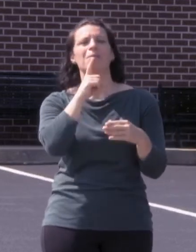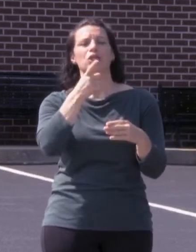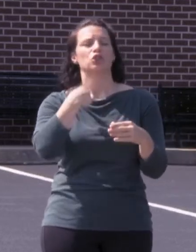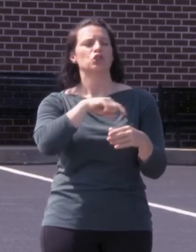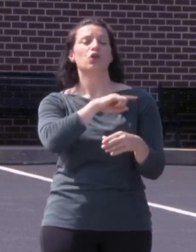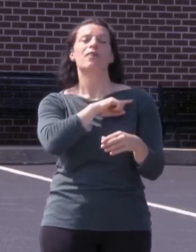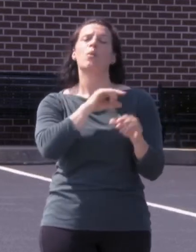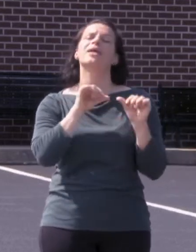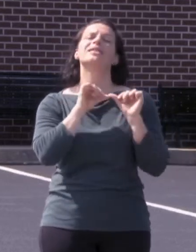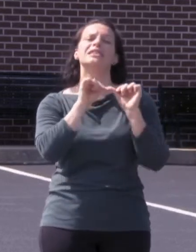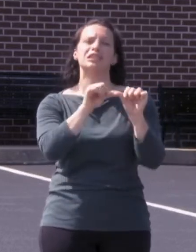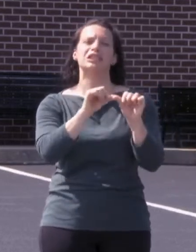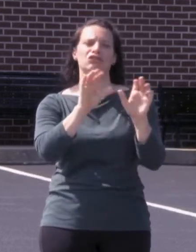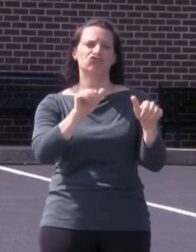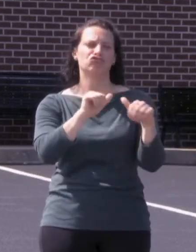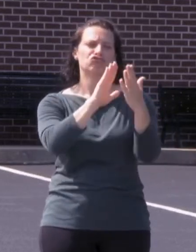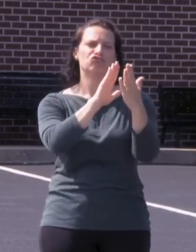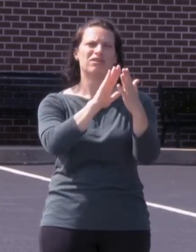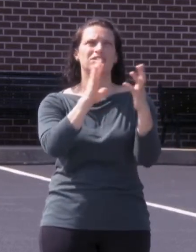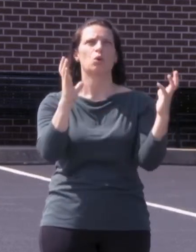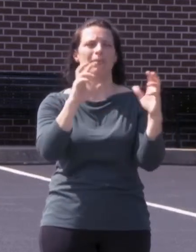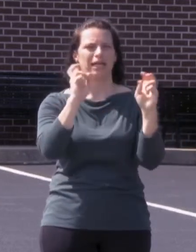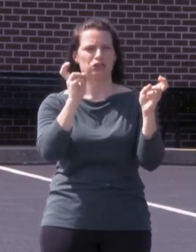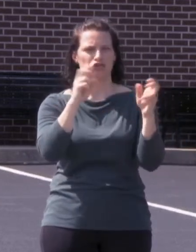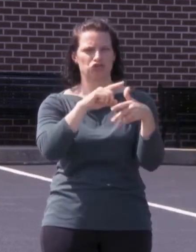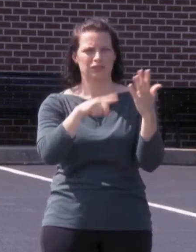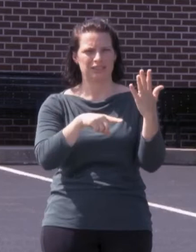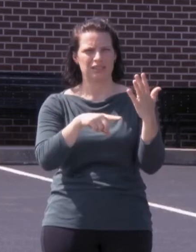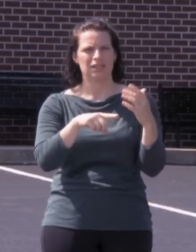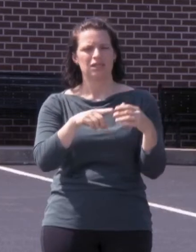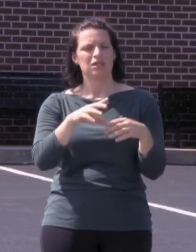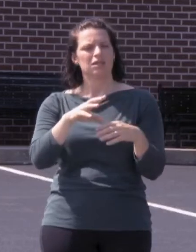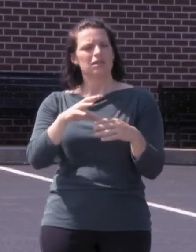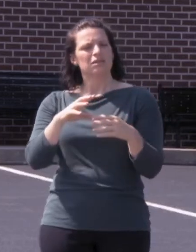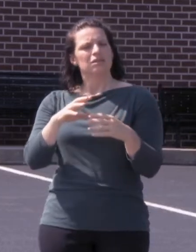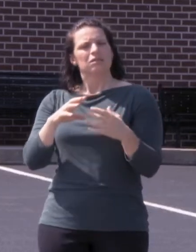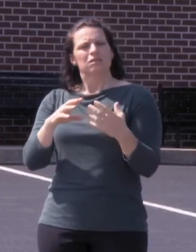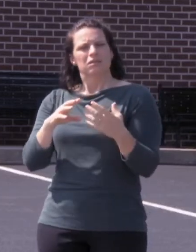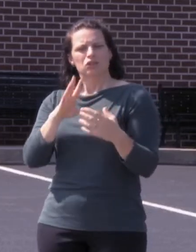we continue to address so many of those issues, who speaks to the issues of